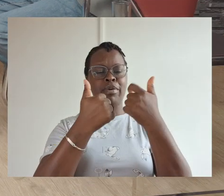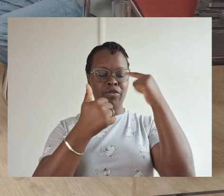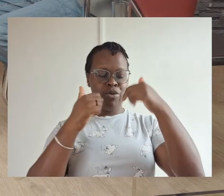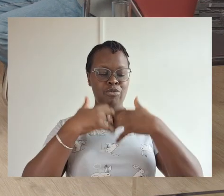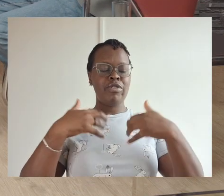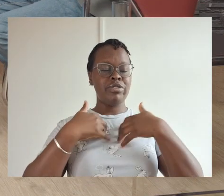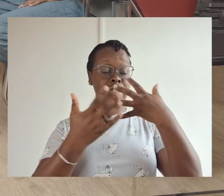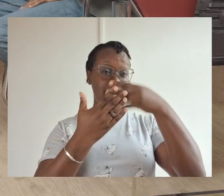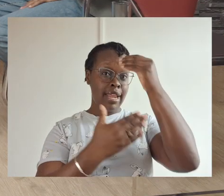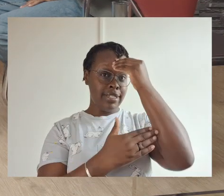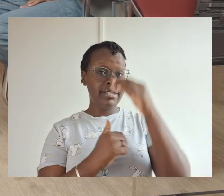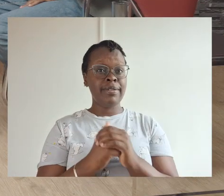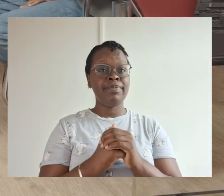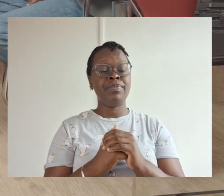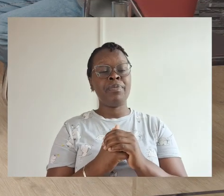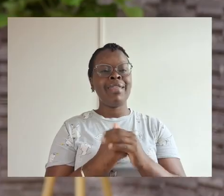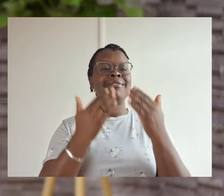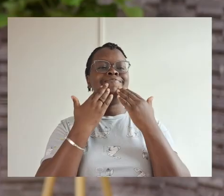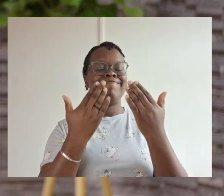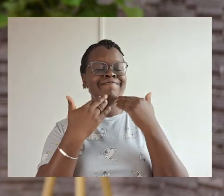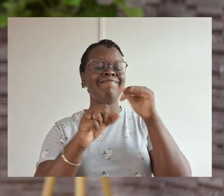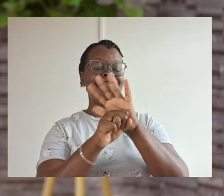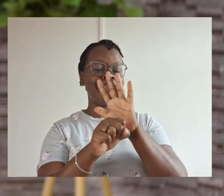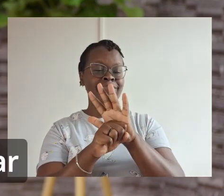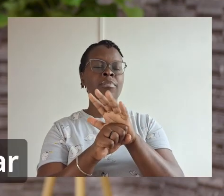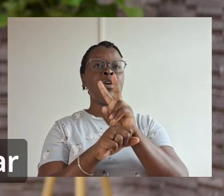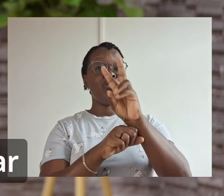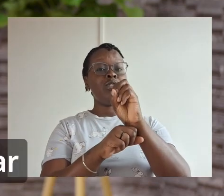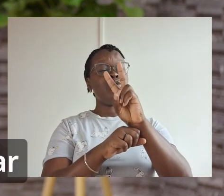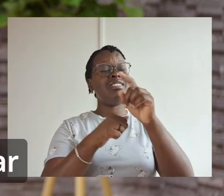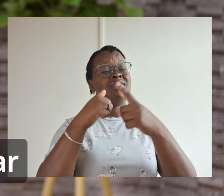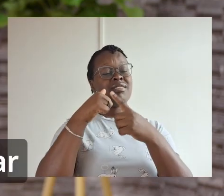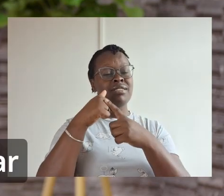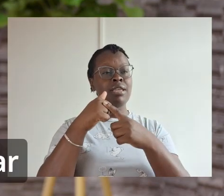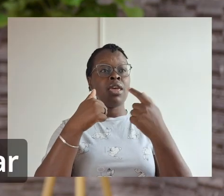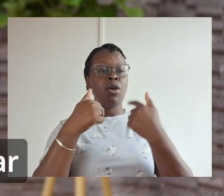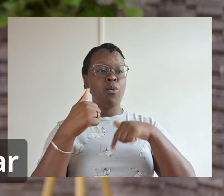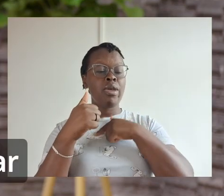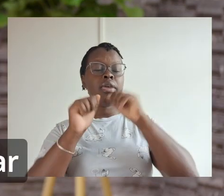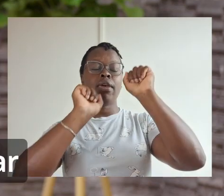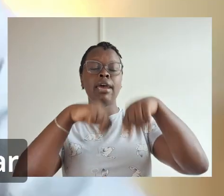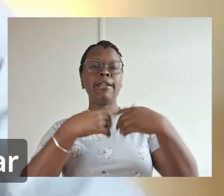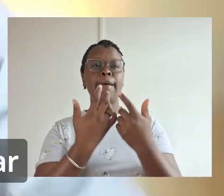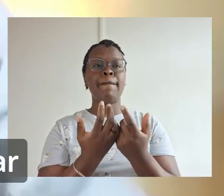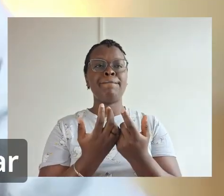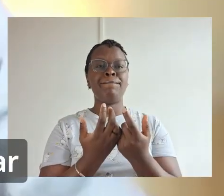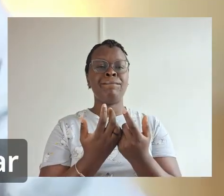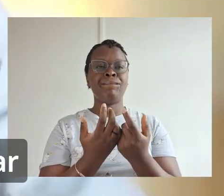comes to refugee learners? Thank you so much. And I think 2026 will be